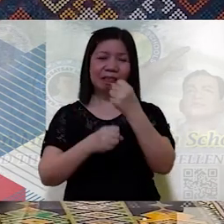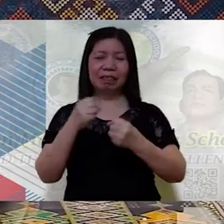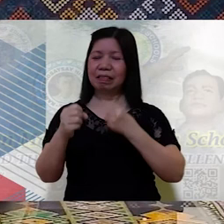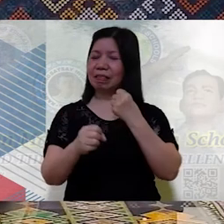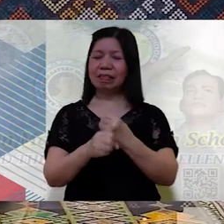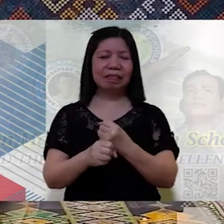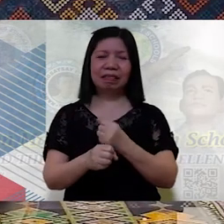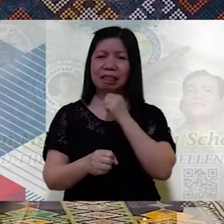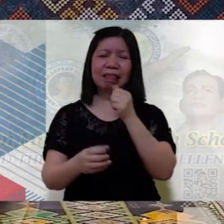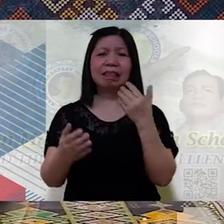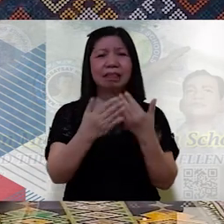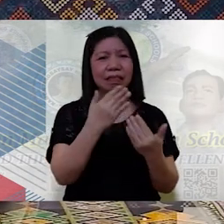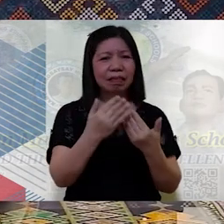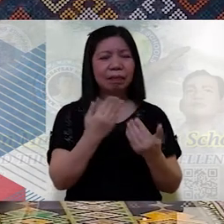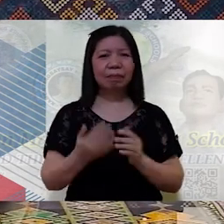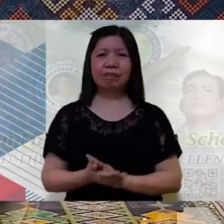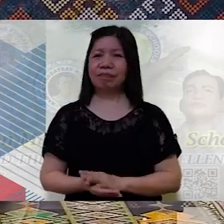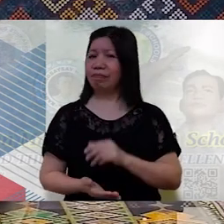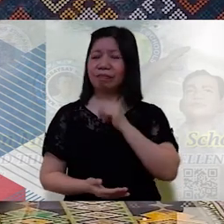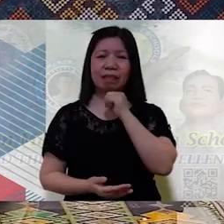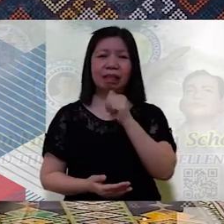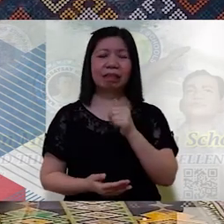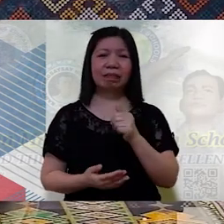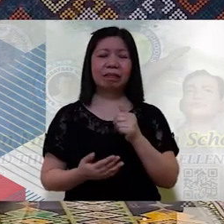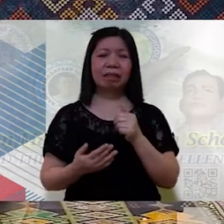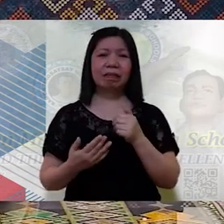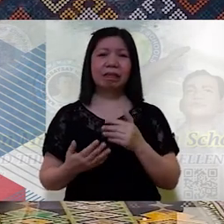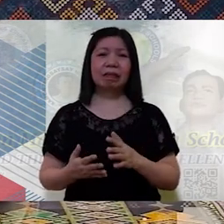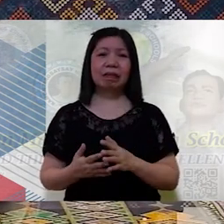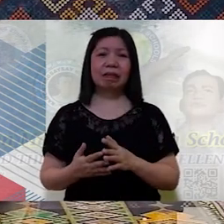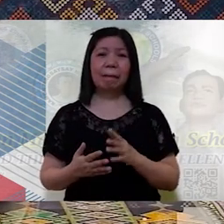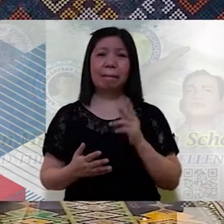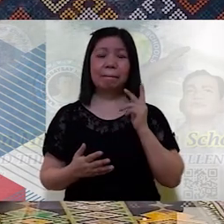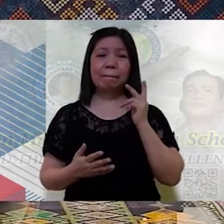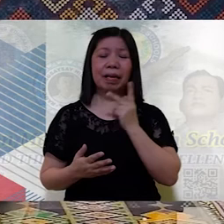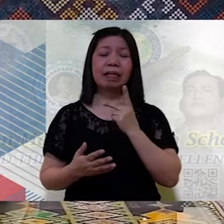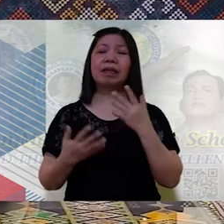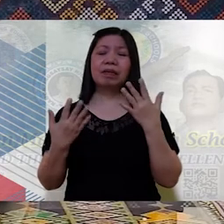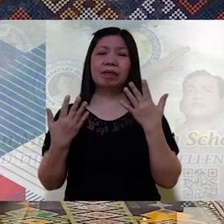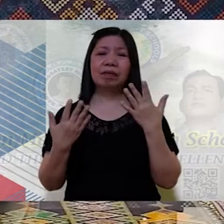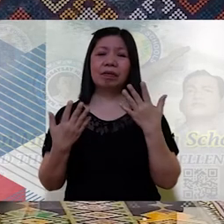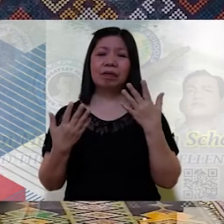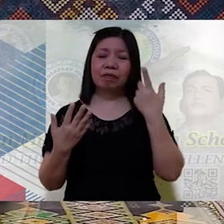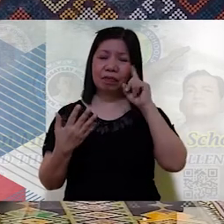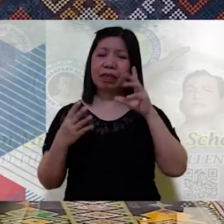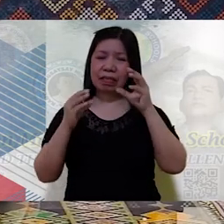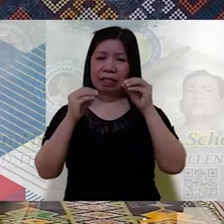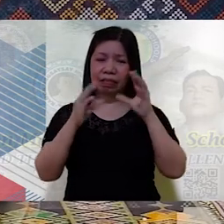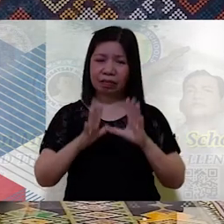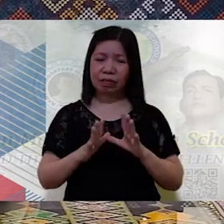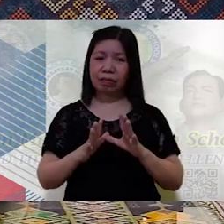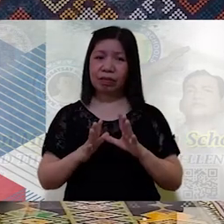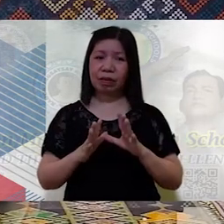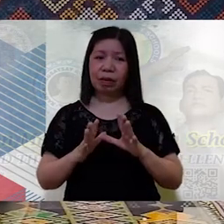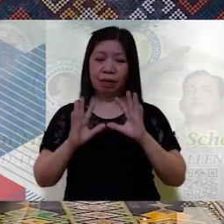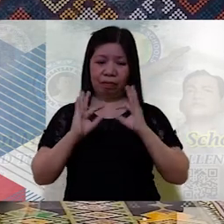has not been very easy, has not been a picnic for our teachers, for